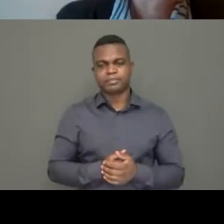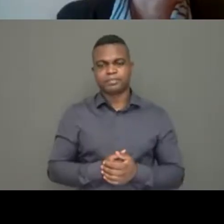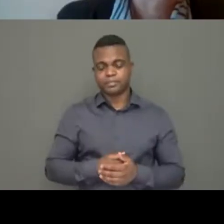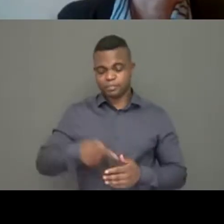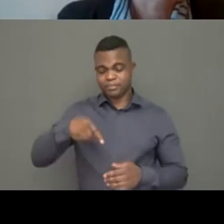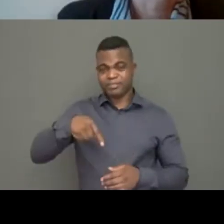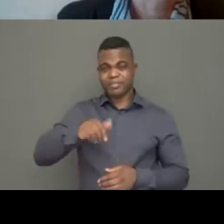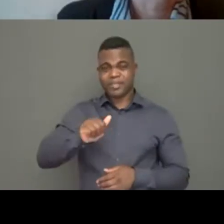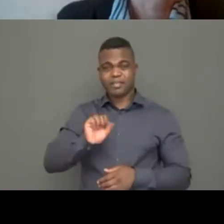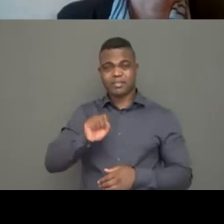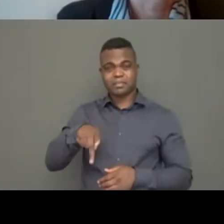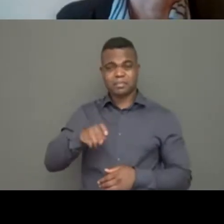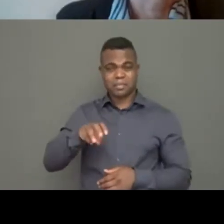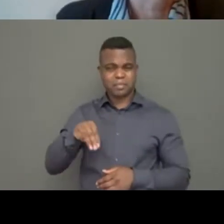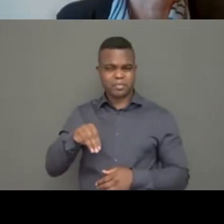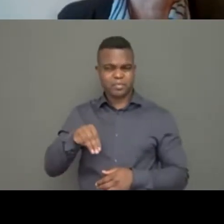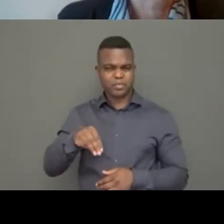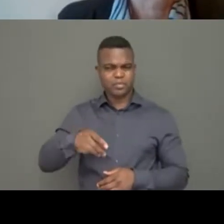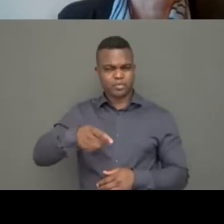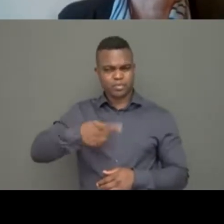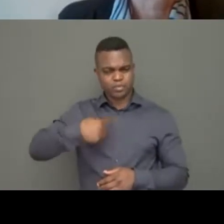our organization with this project,